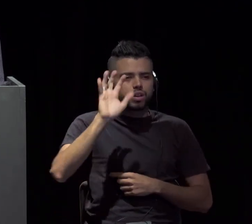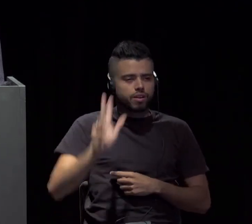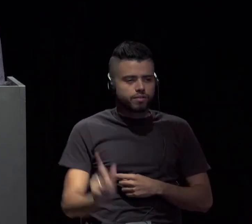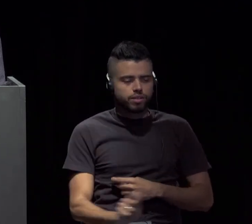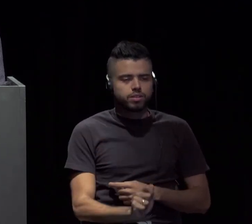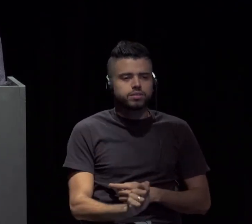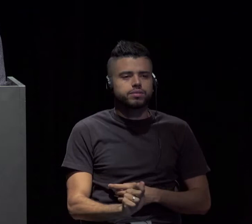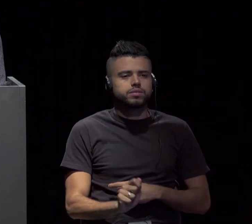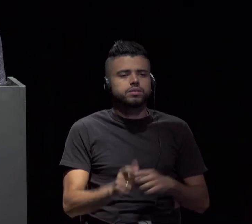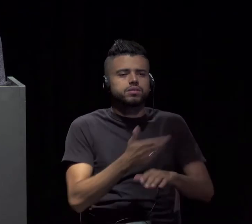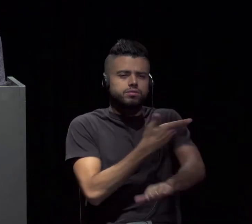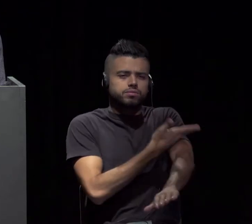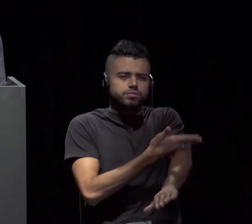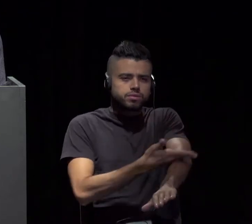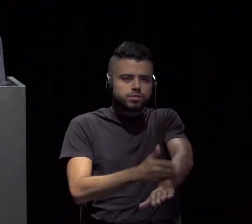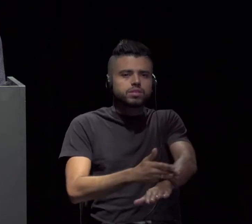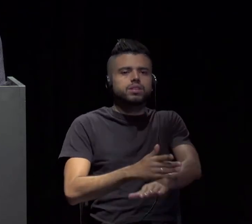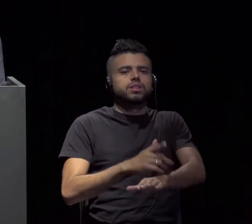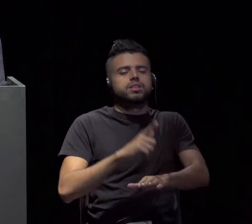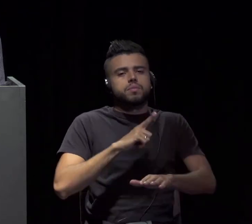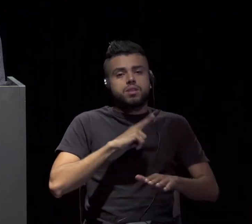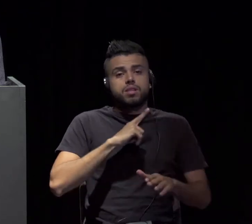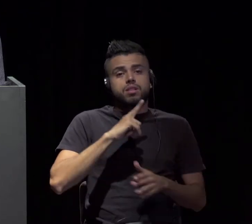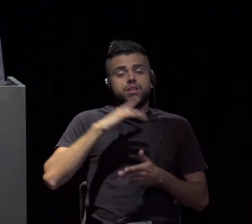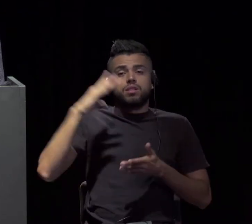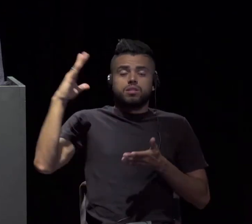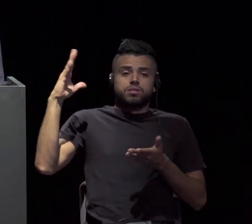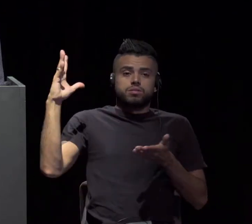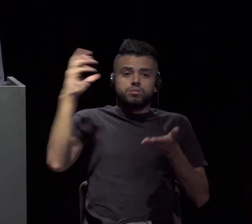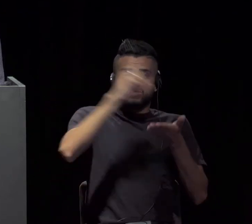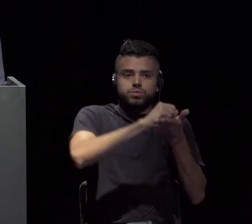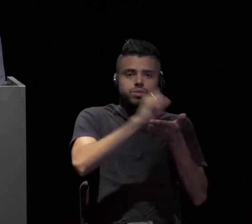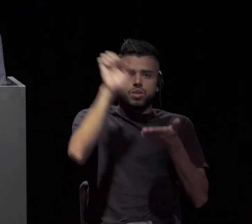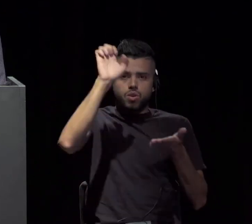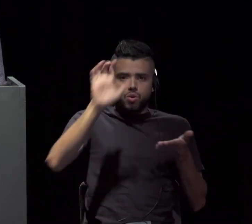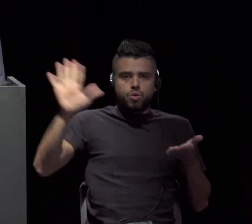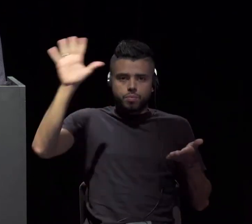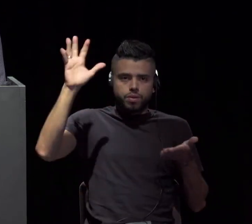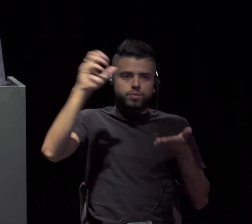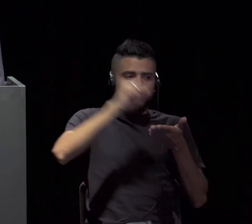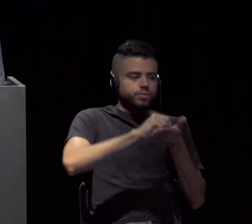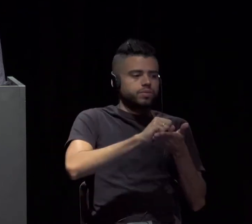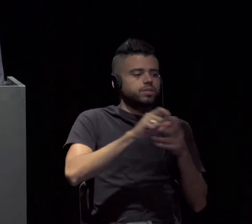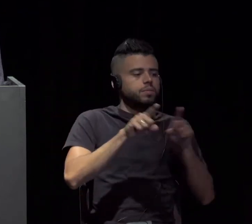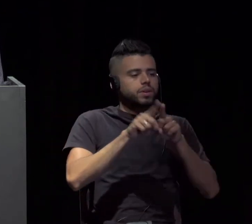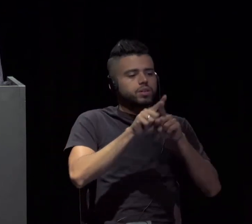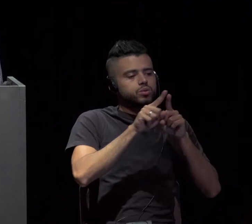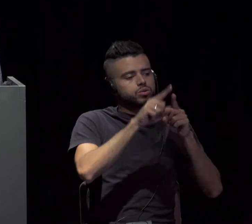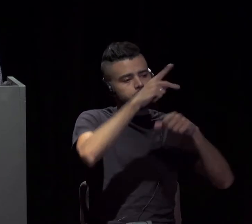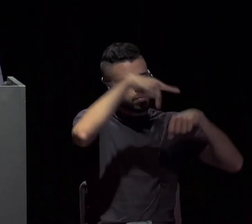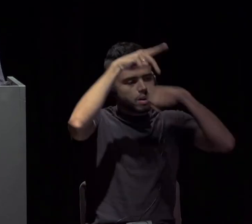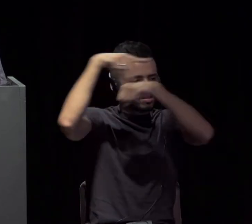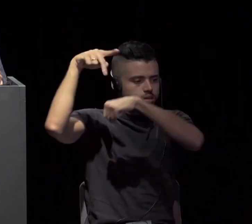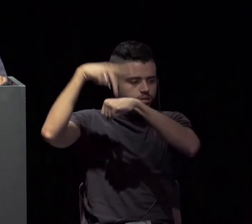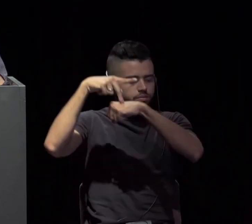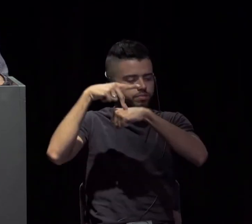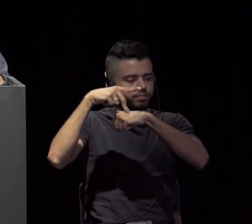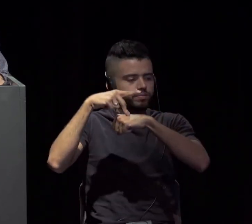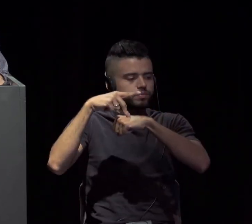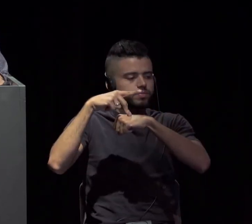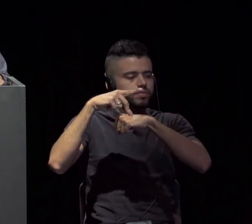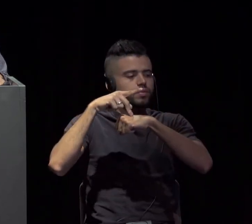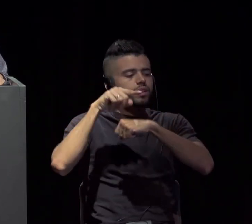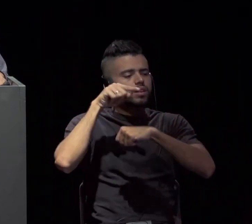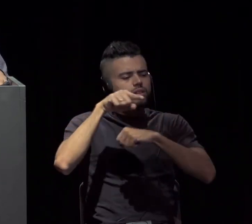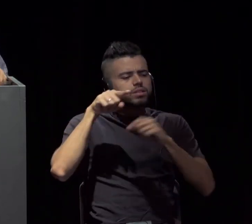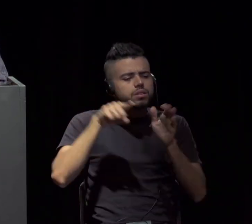colonialism, and the predations of the post-colonial state. The series also allowed him to explore further his